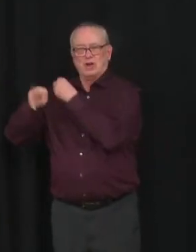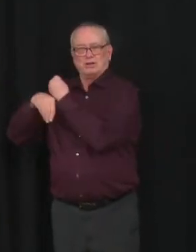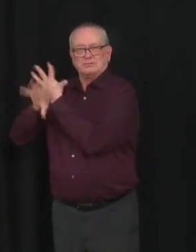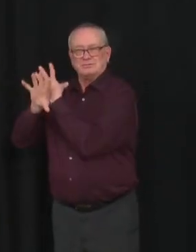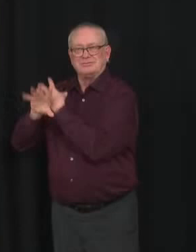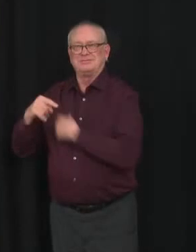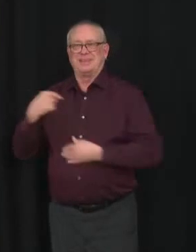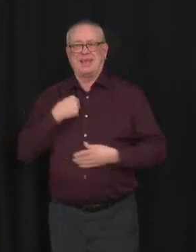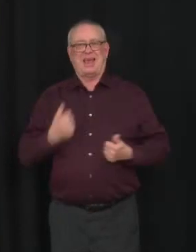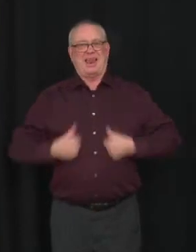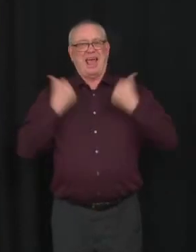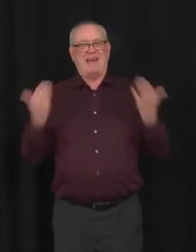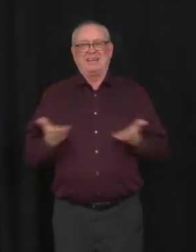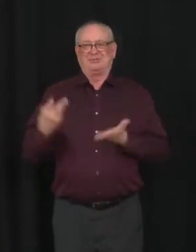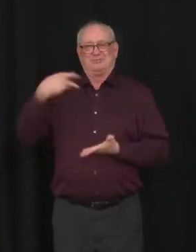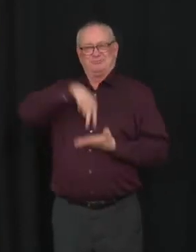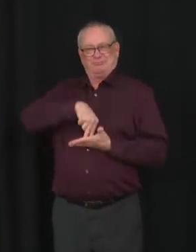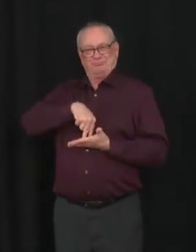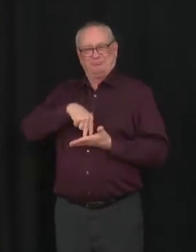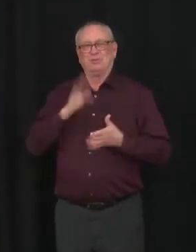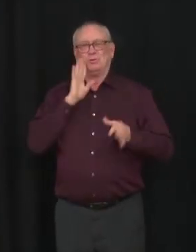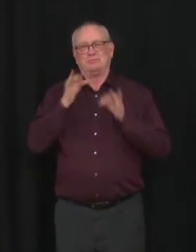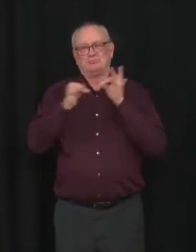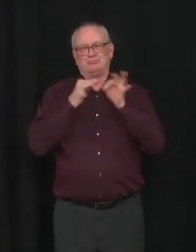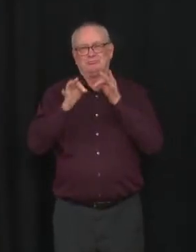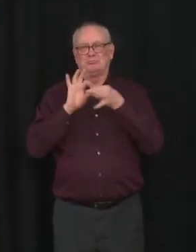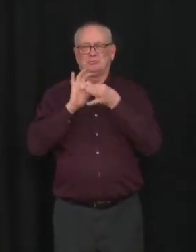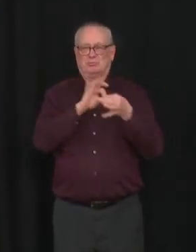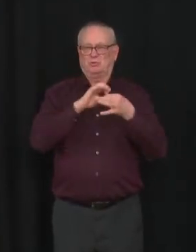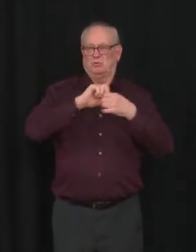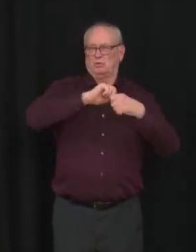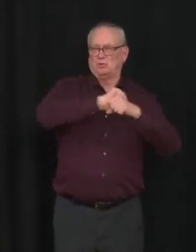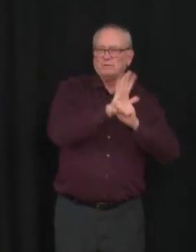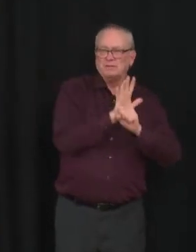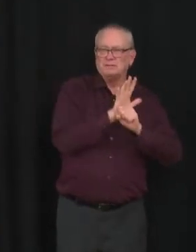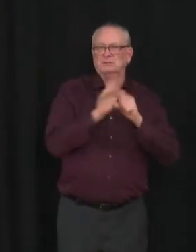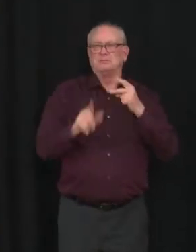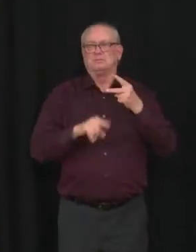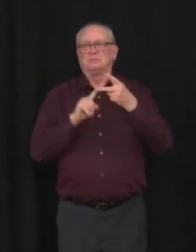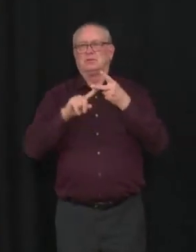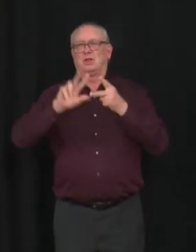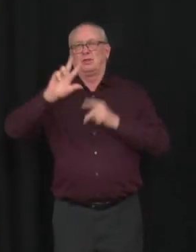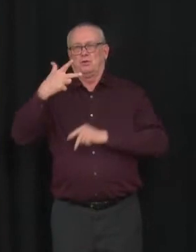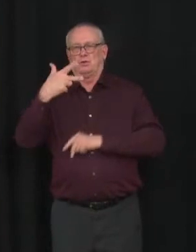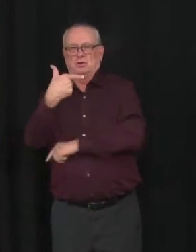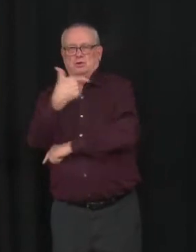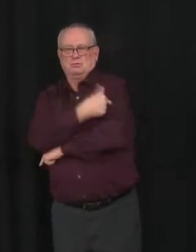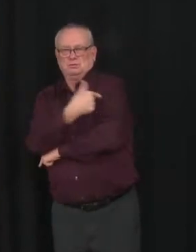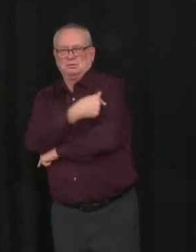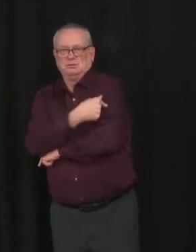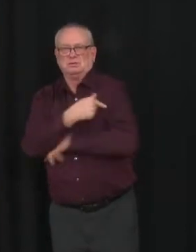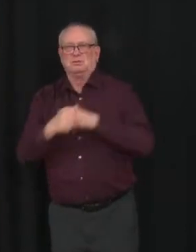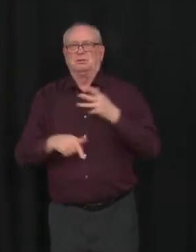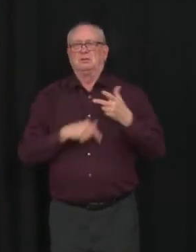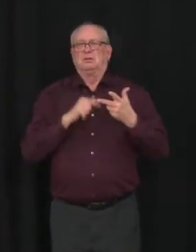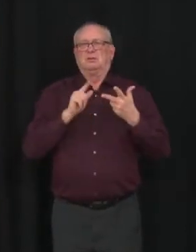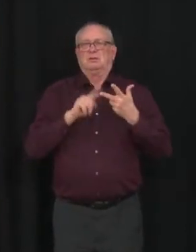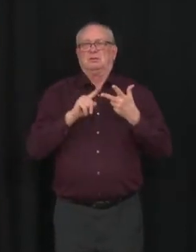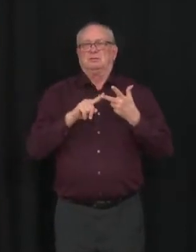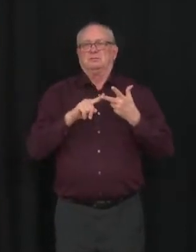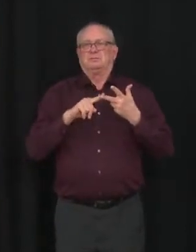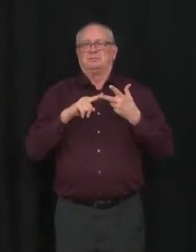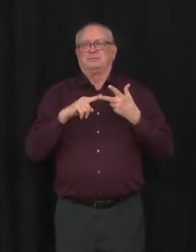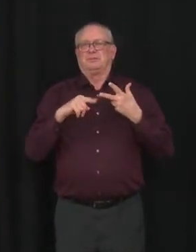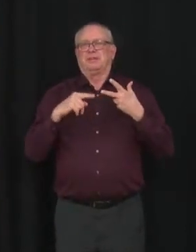further expansion of booster doses, availability of rapid test kits, and some targeted health measures to help protect